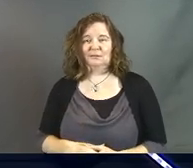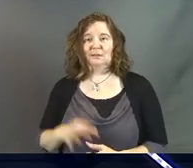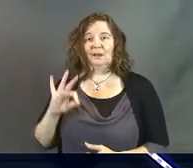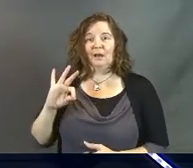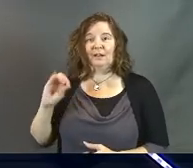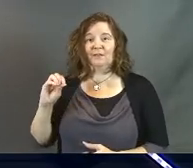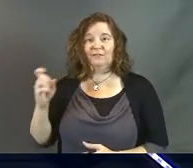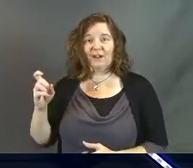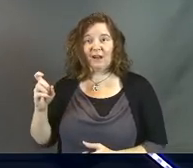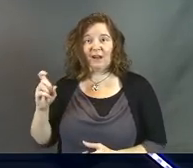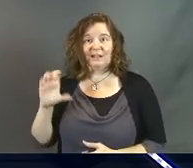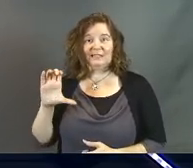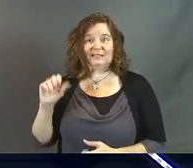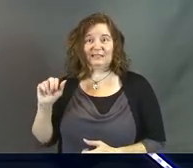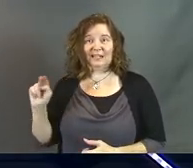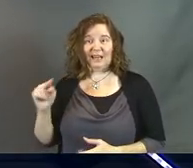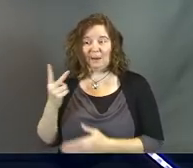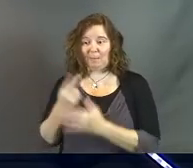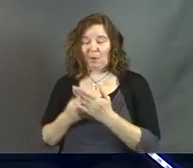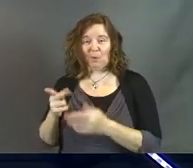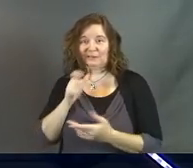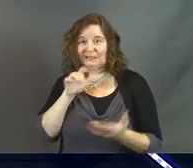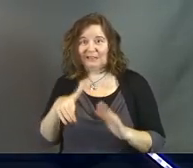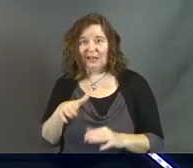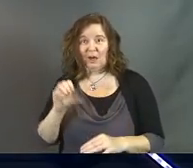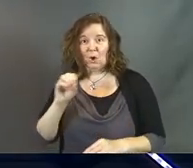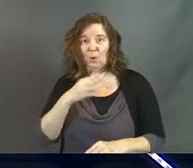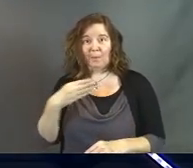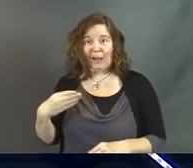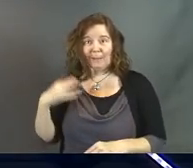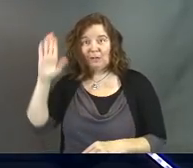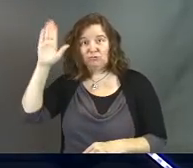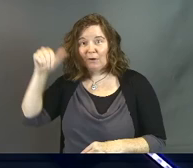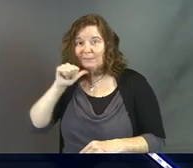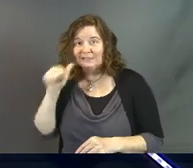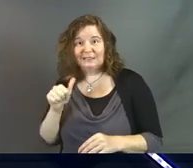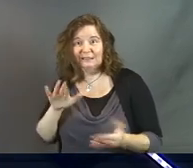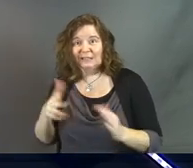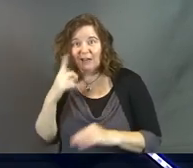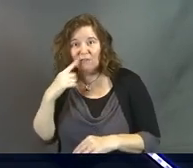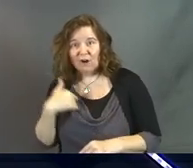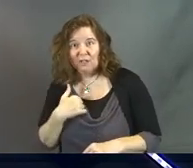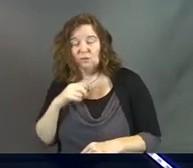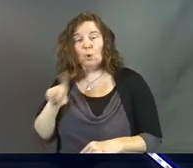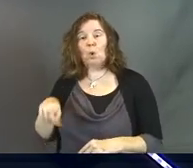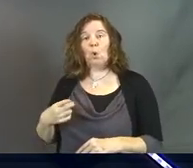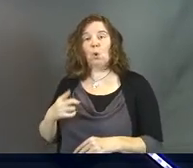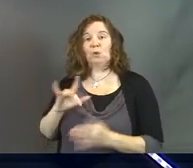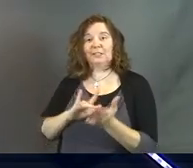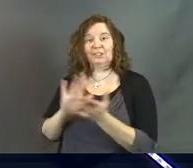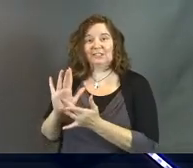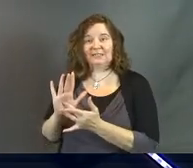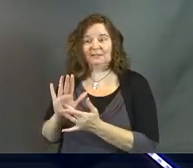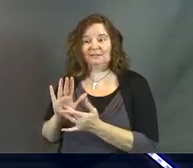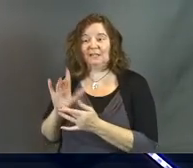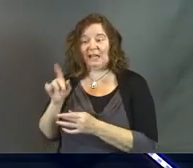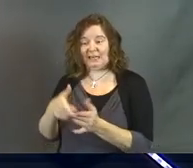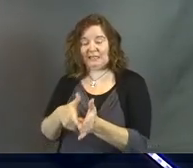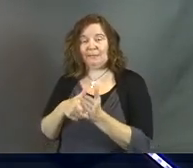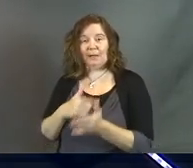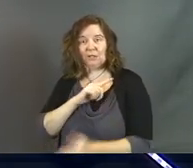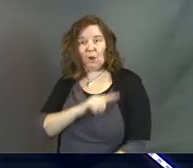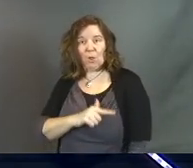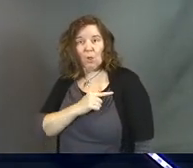Fox and CNN, they didn't die for us. Obama and Trump, they didn't die for us. Only Jesus did. And he demands our